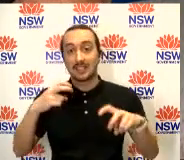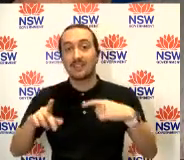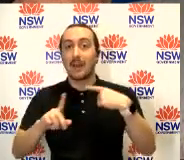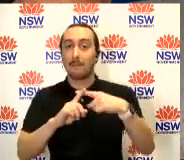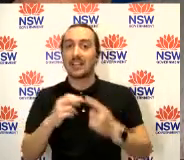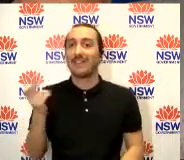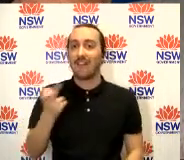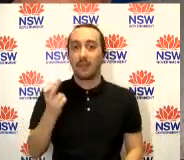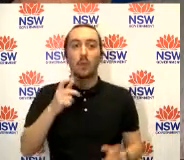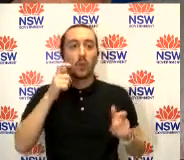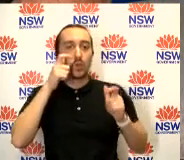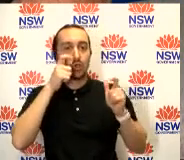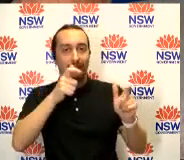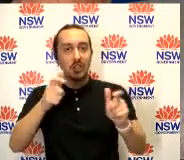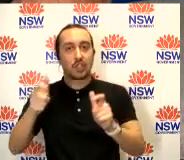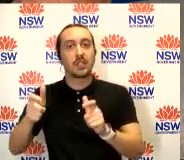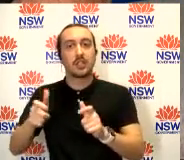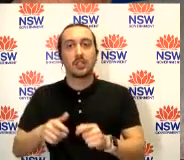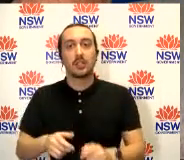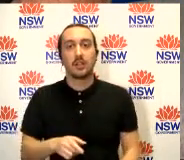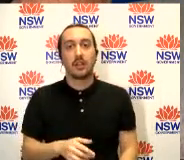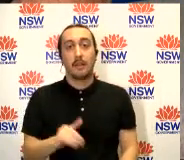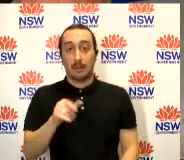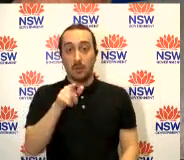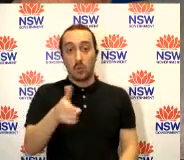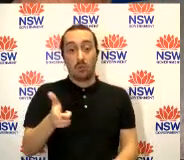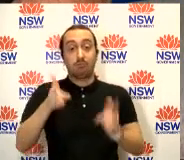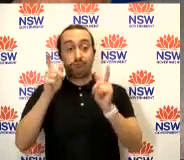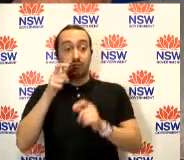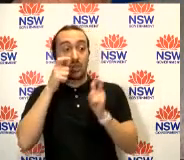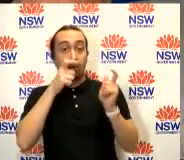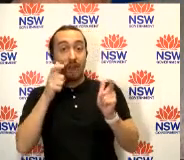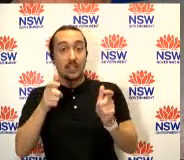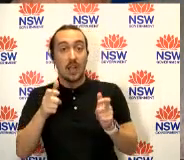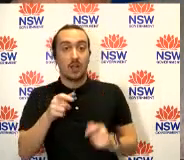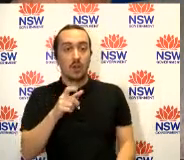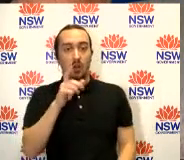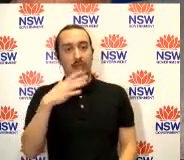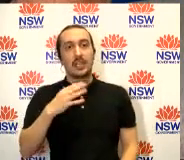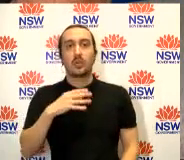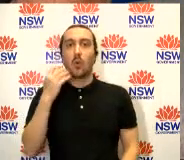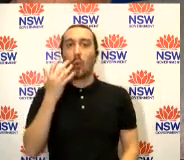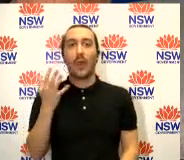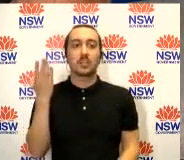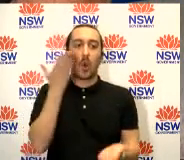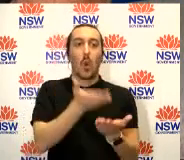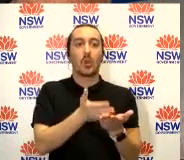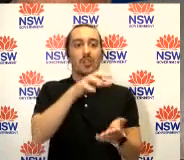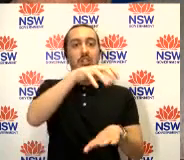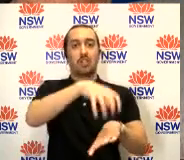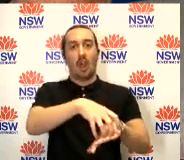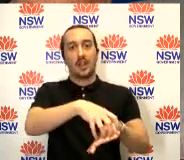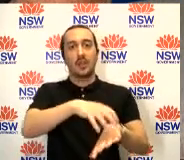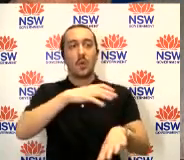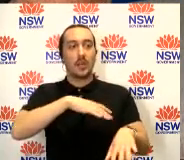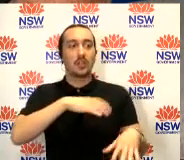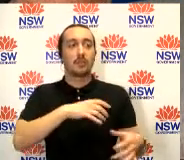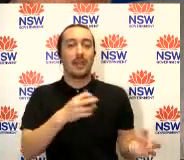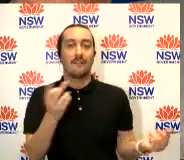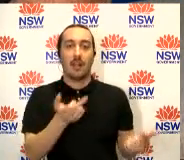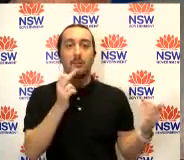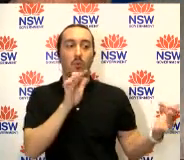is make sure you, as the supervisor, you're there and you're contactable and you have that rapport with the contractors so that they can get things